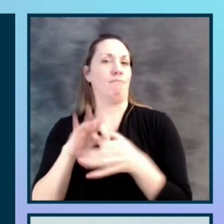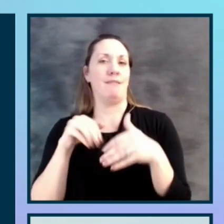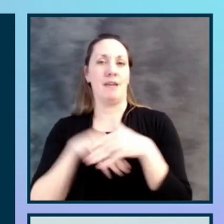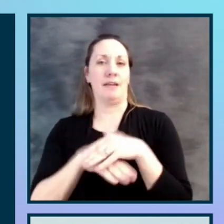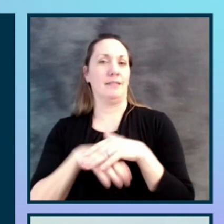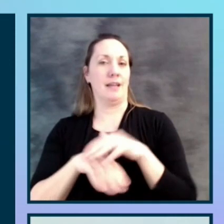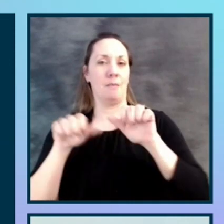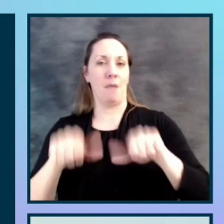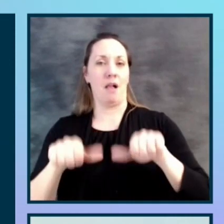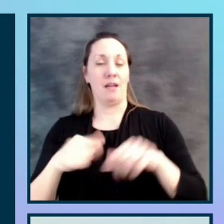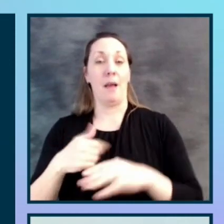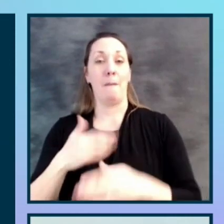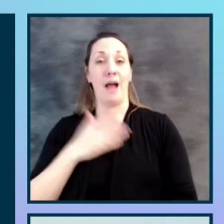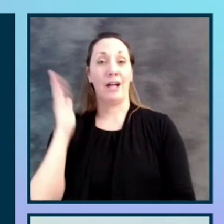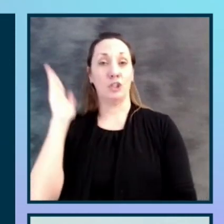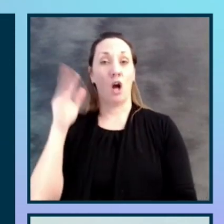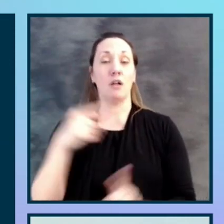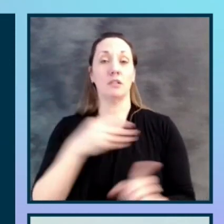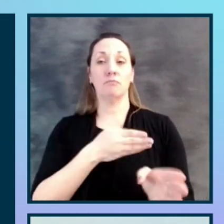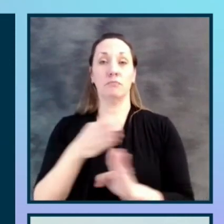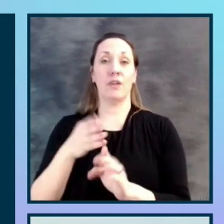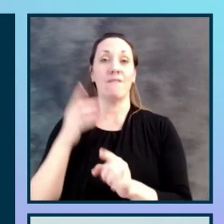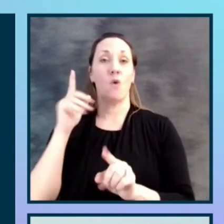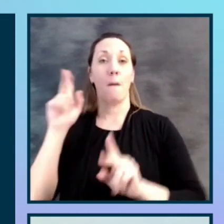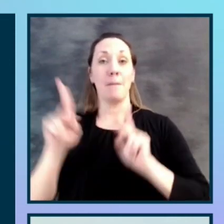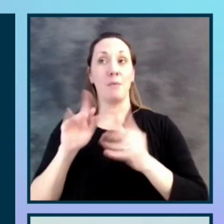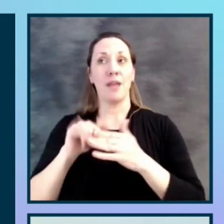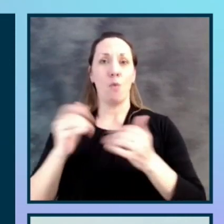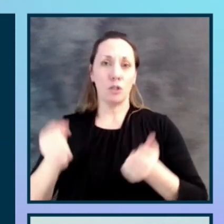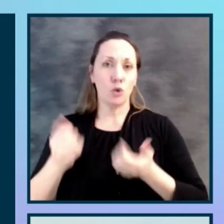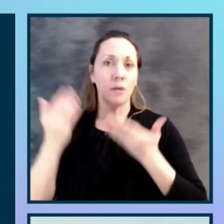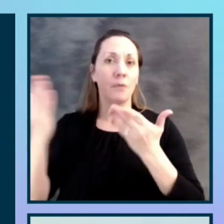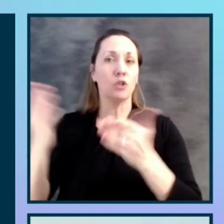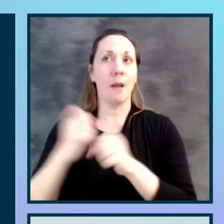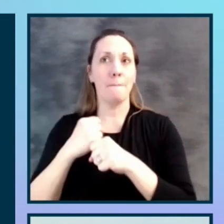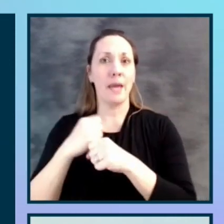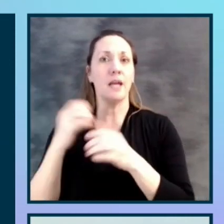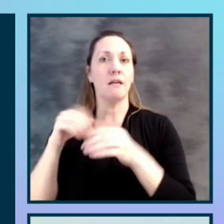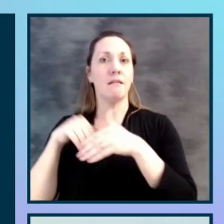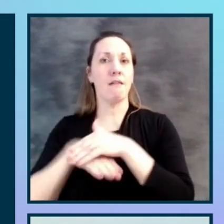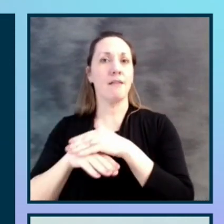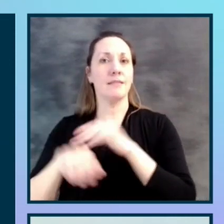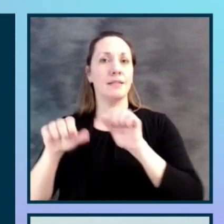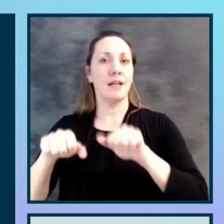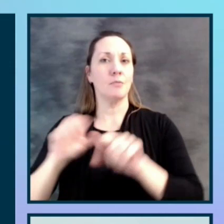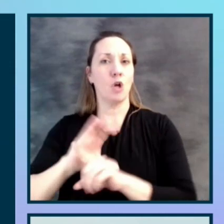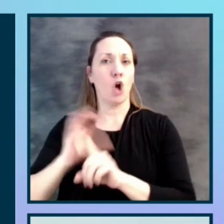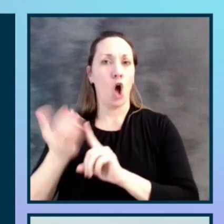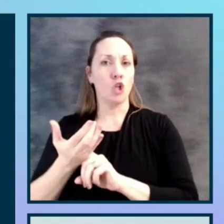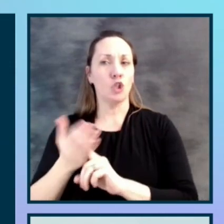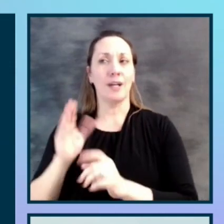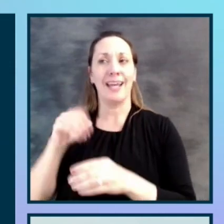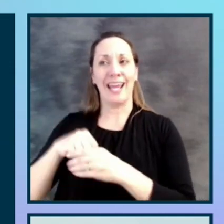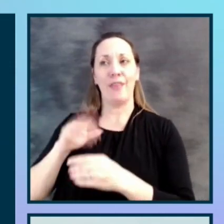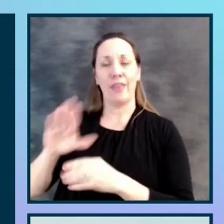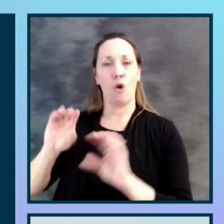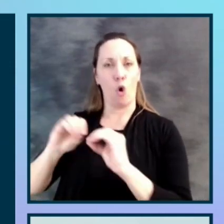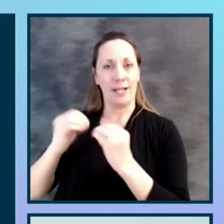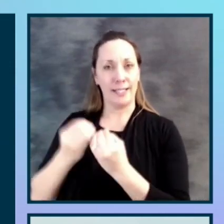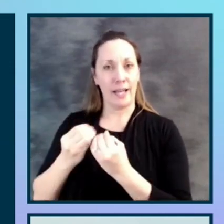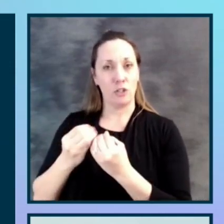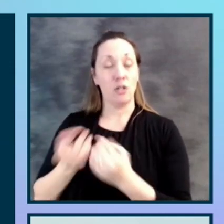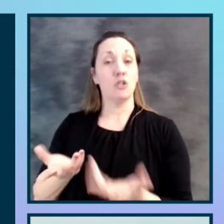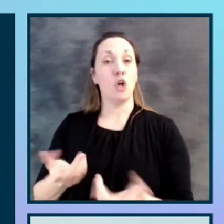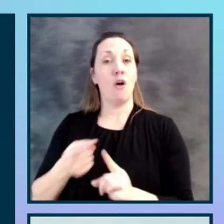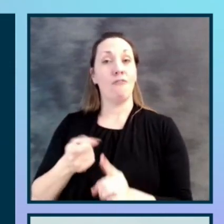is geared towards people who want to contribute to building an accessible culture within their organization. So drawing from